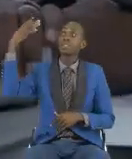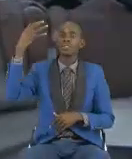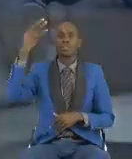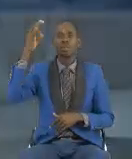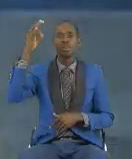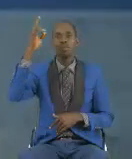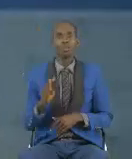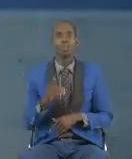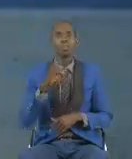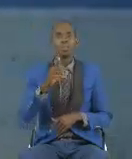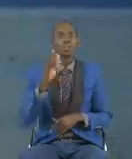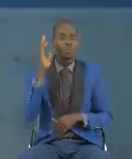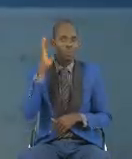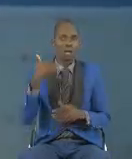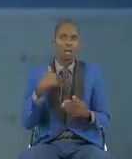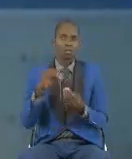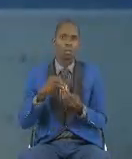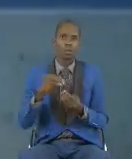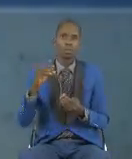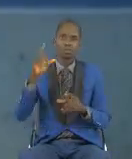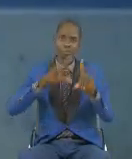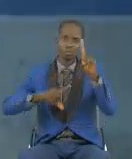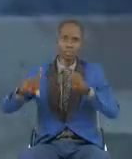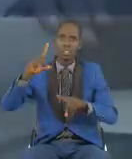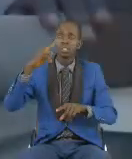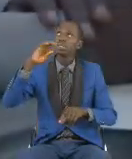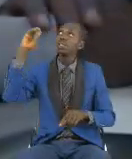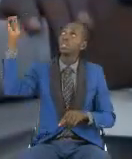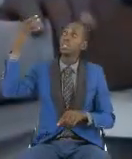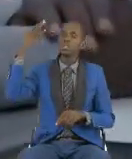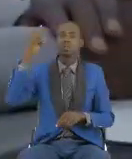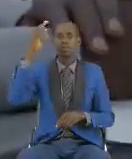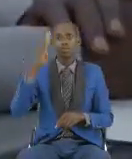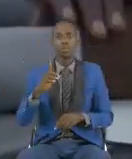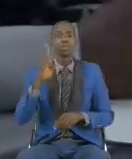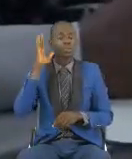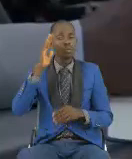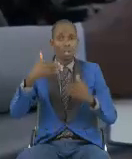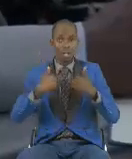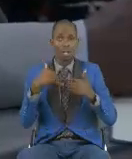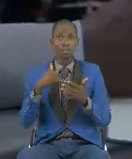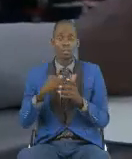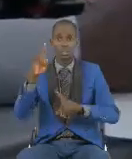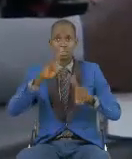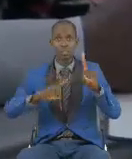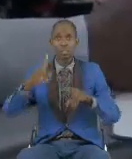You'll have more. The grace of God. Marvelous. You will have it. The grace of God.